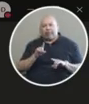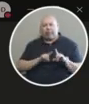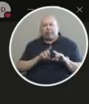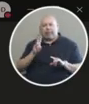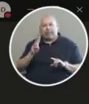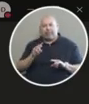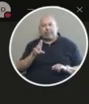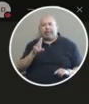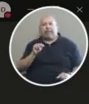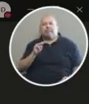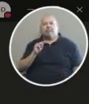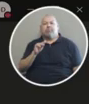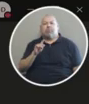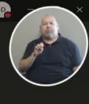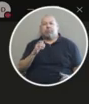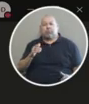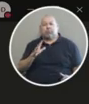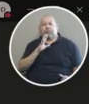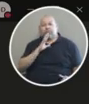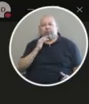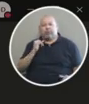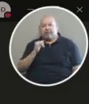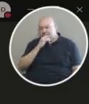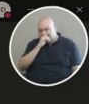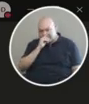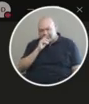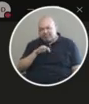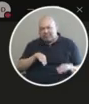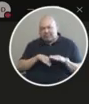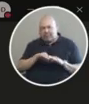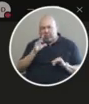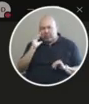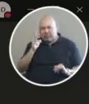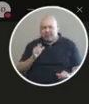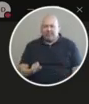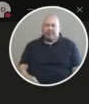*6 to unmute your phone, and you may begin speaking for up to 3 minutes, ma'am.